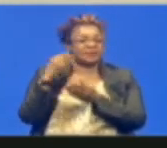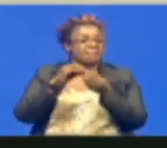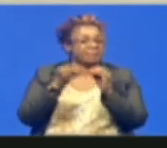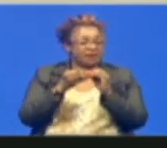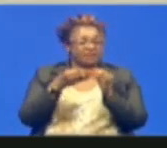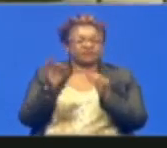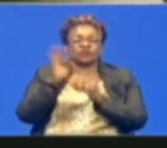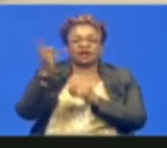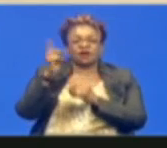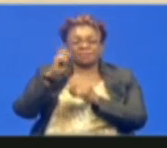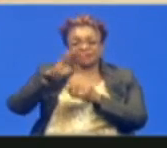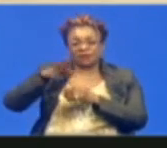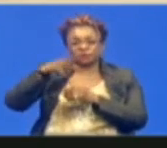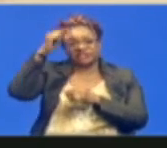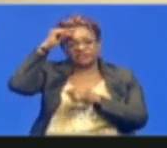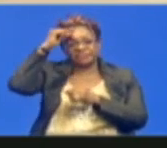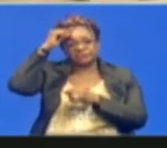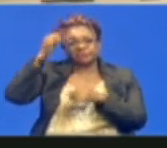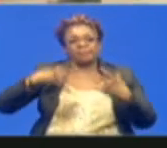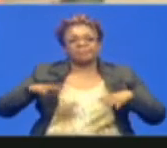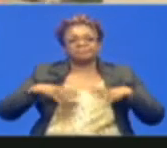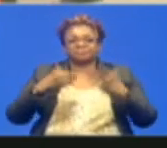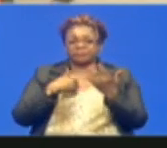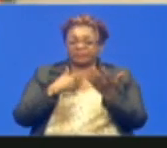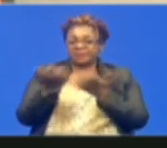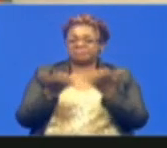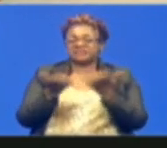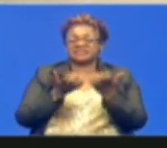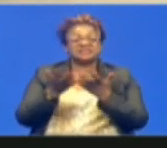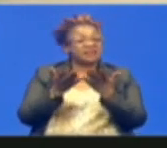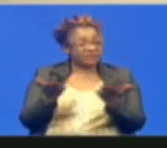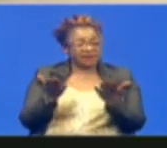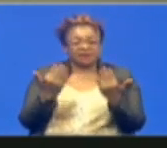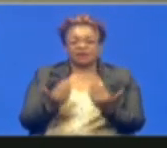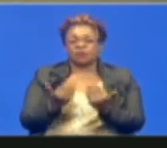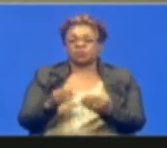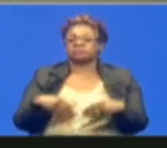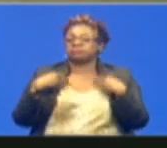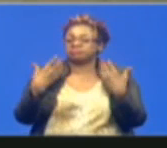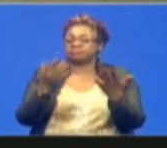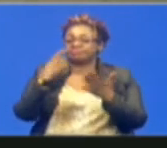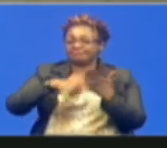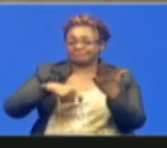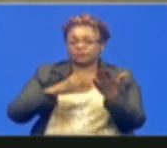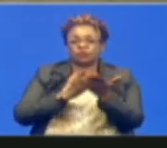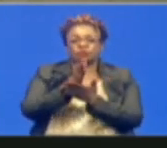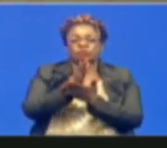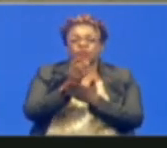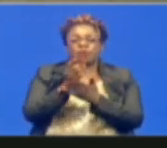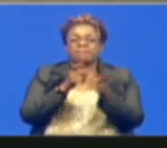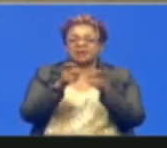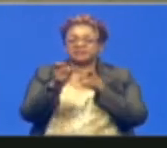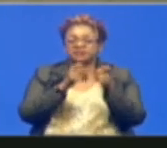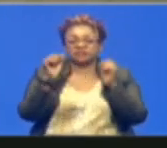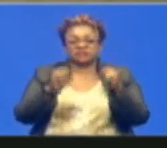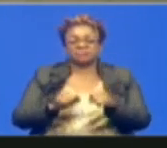County Government. Motorists, traders and businesses in the capital will now remit their taxes through an internally managed system using the